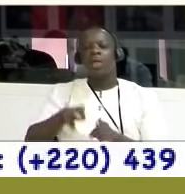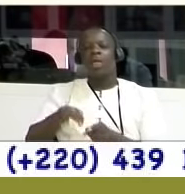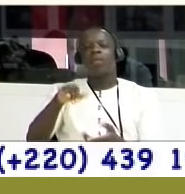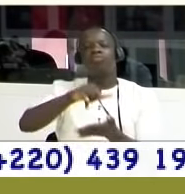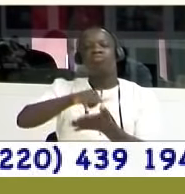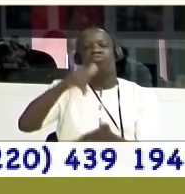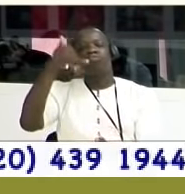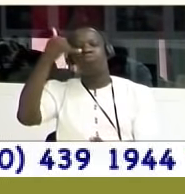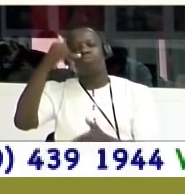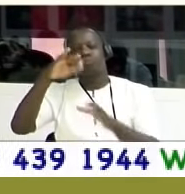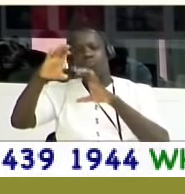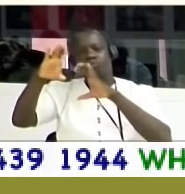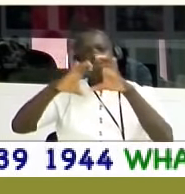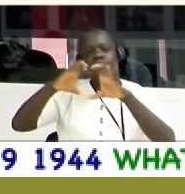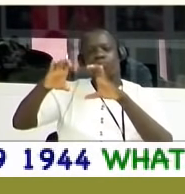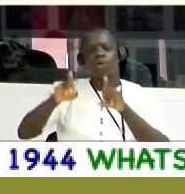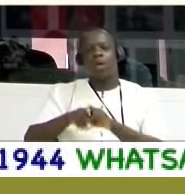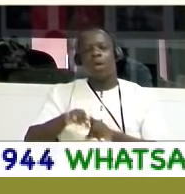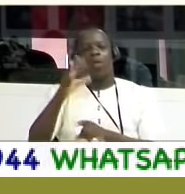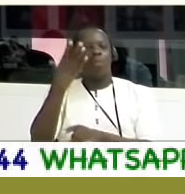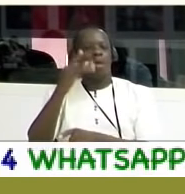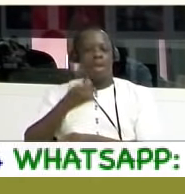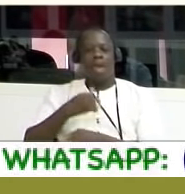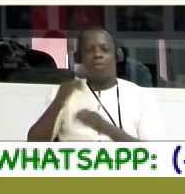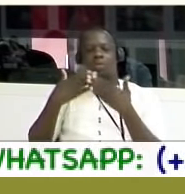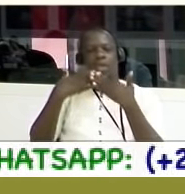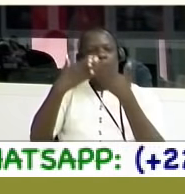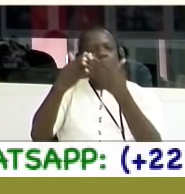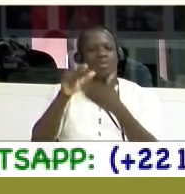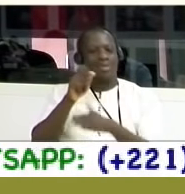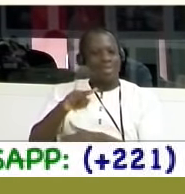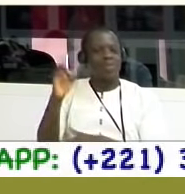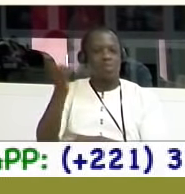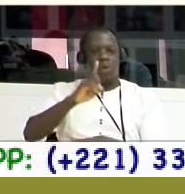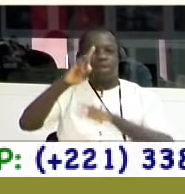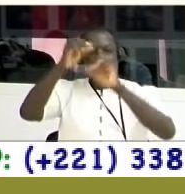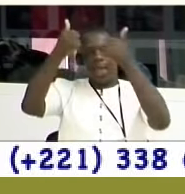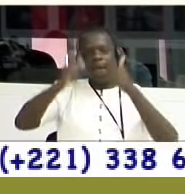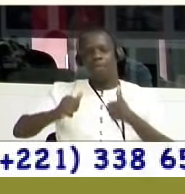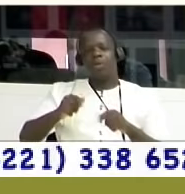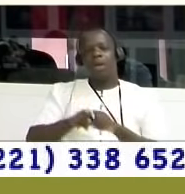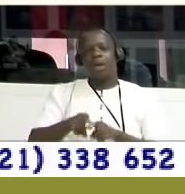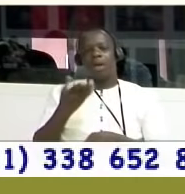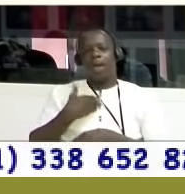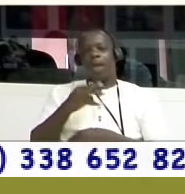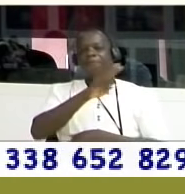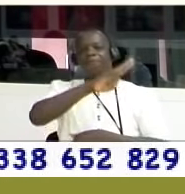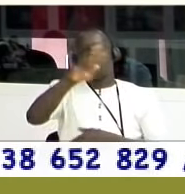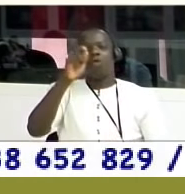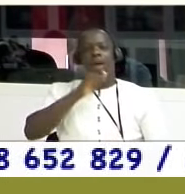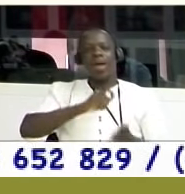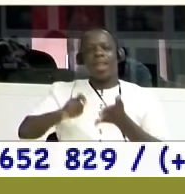briefed that this is what happened. But there was no written report to clearly spell out